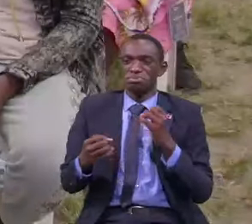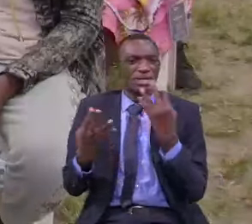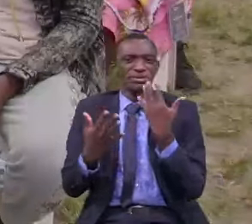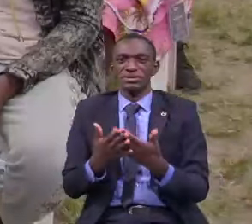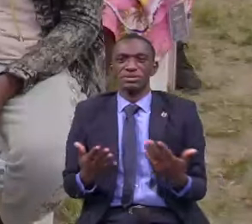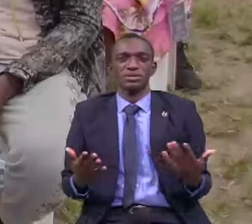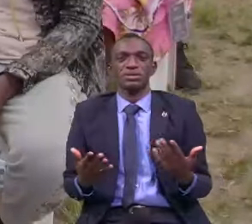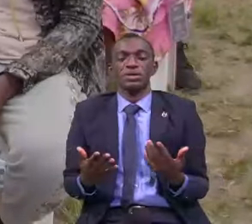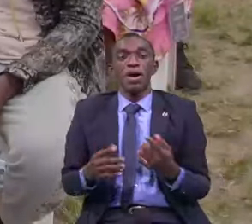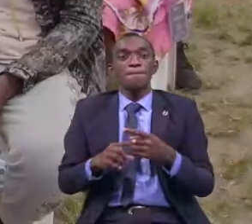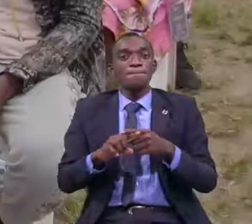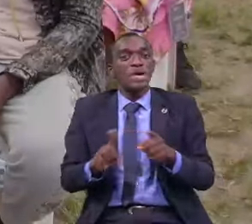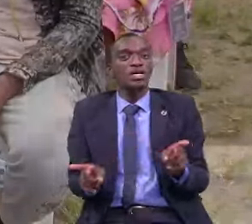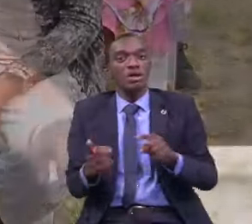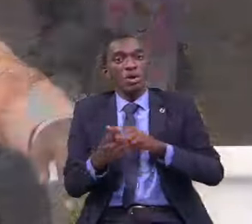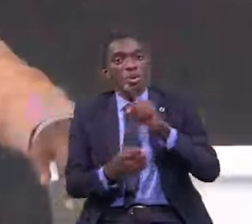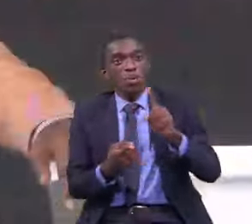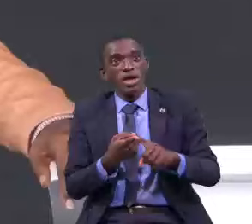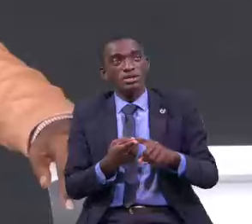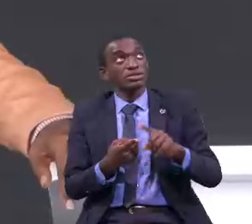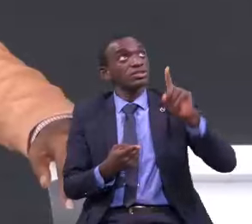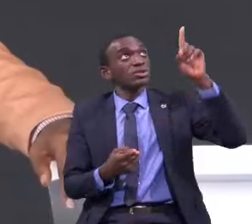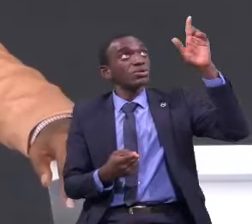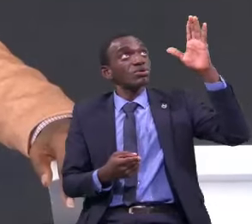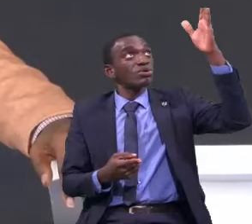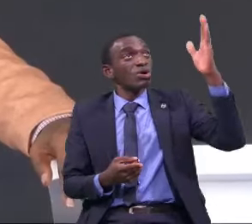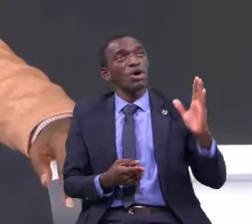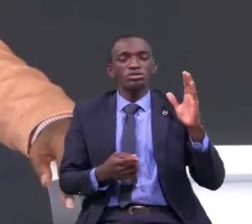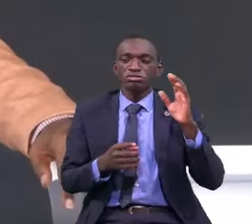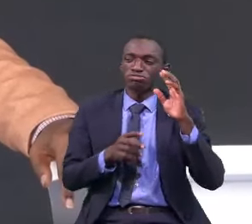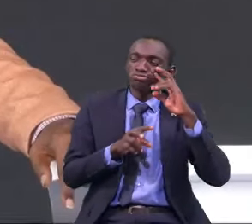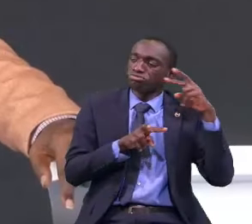But when he turns your direction, he smiles.